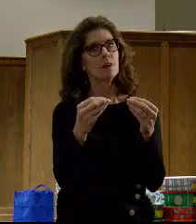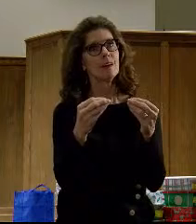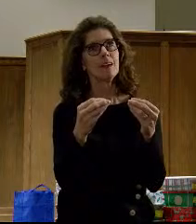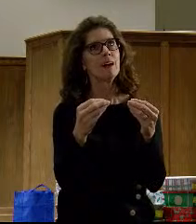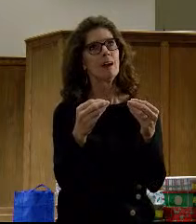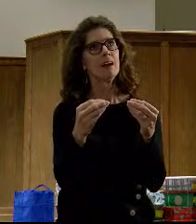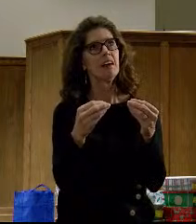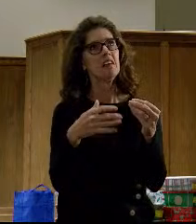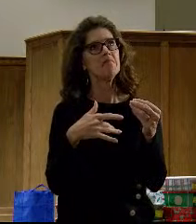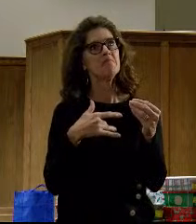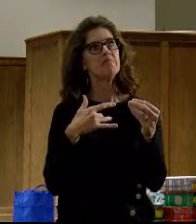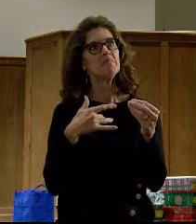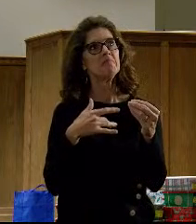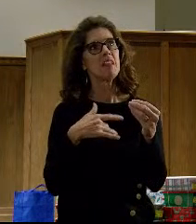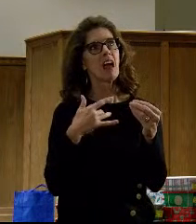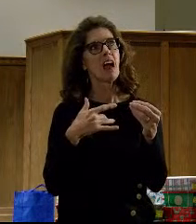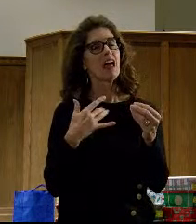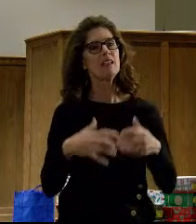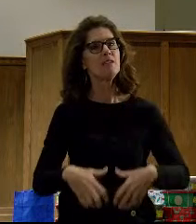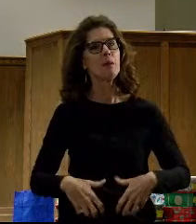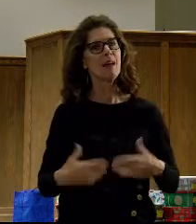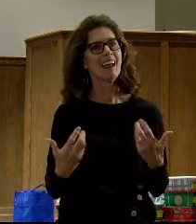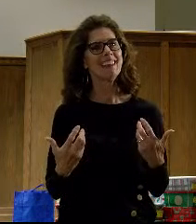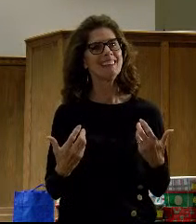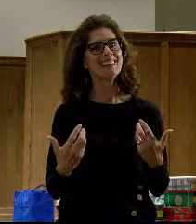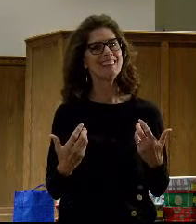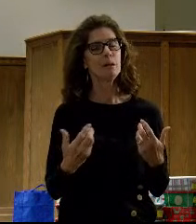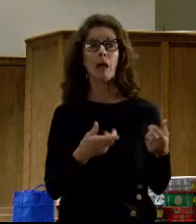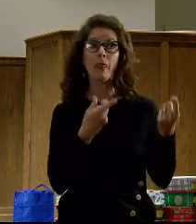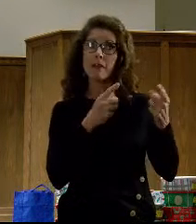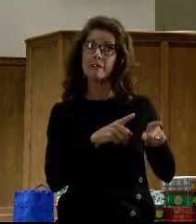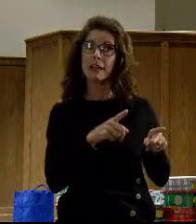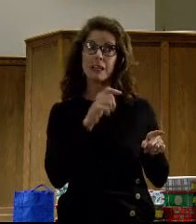the event, it didn't change. That guy still pulled right in my lane.